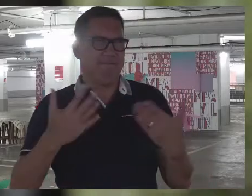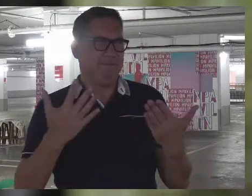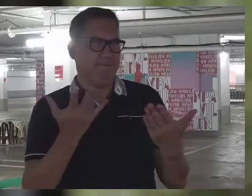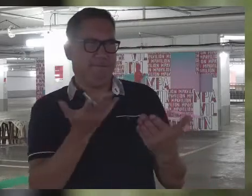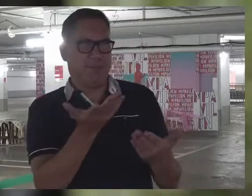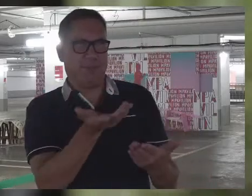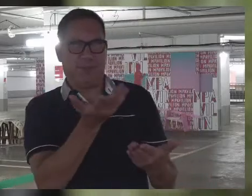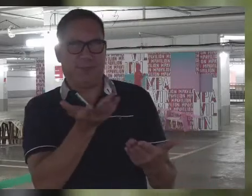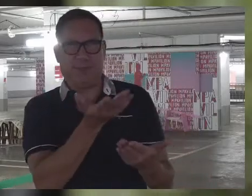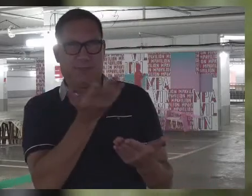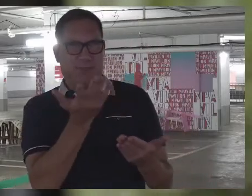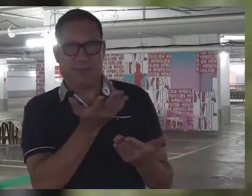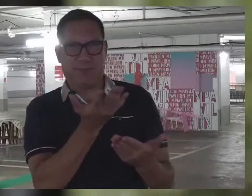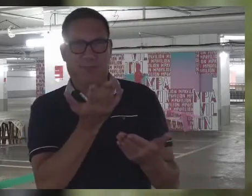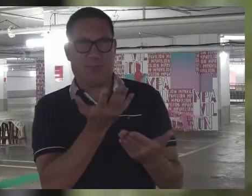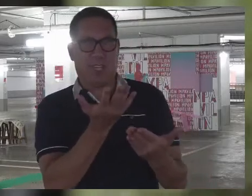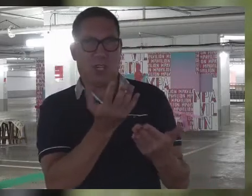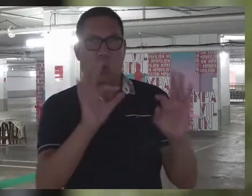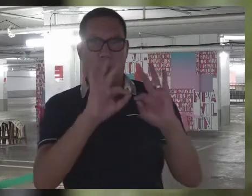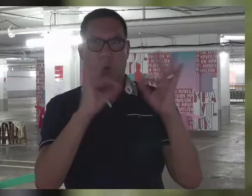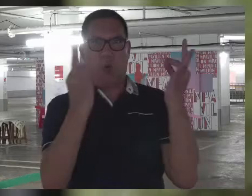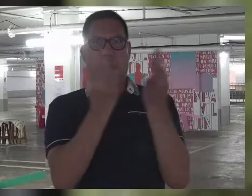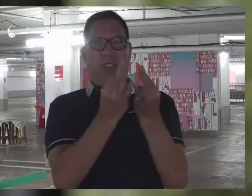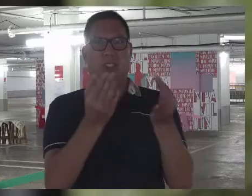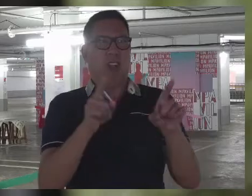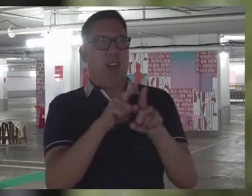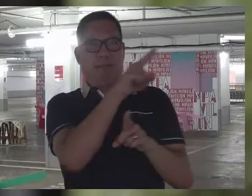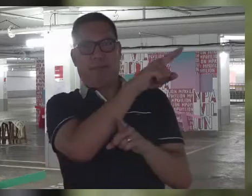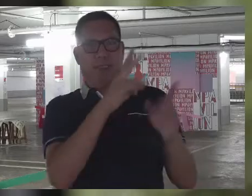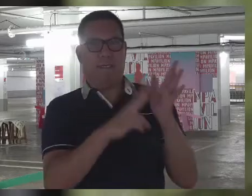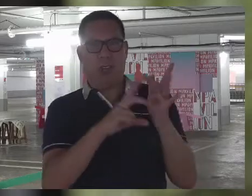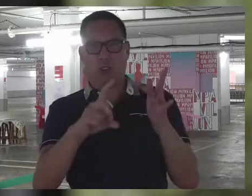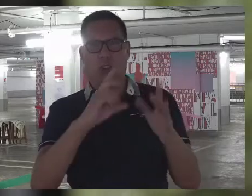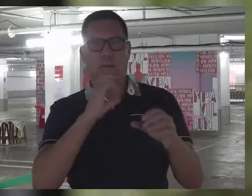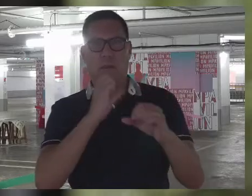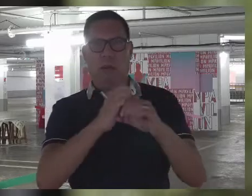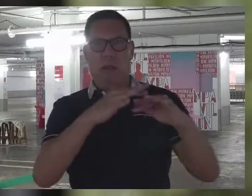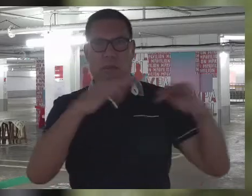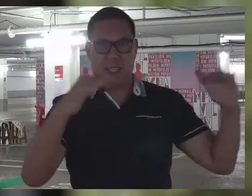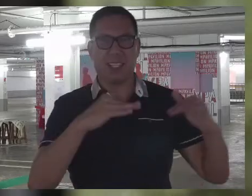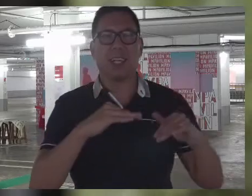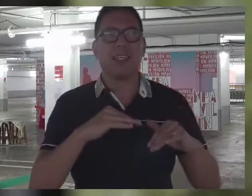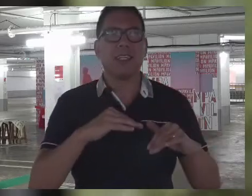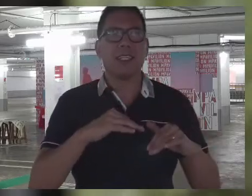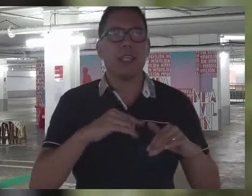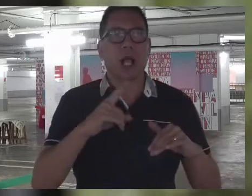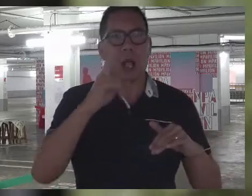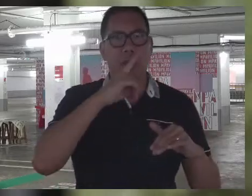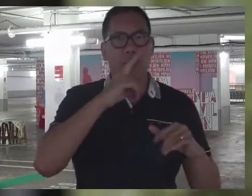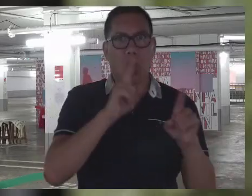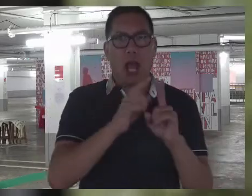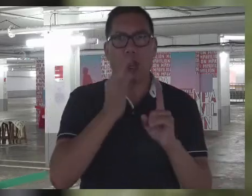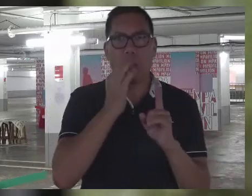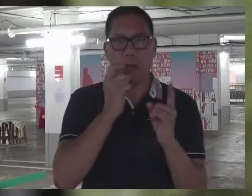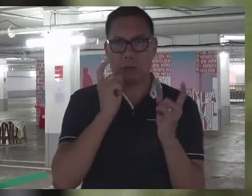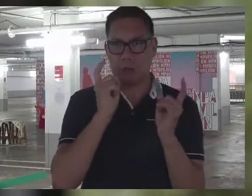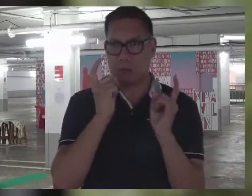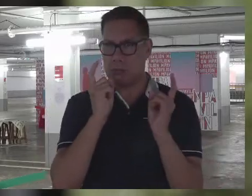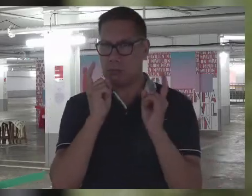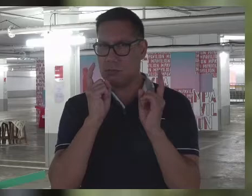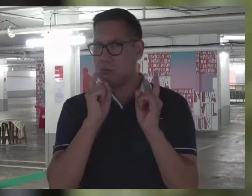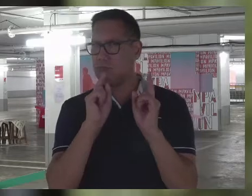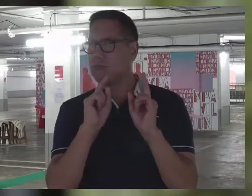of institution like that, there's a lot of, everyone's fairly wary as well. And I think even